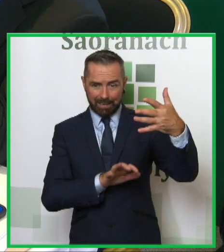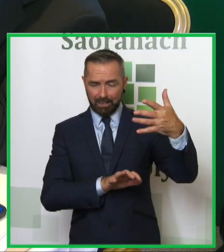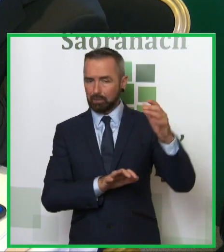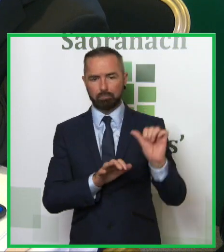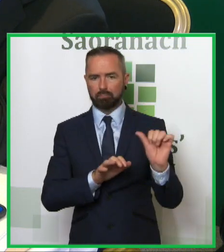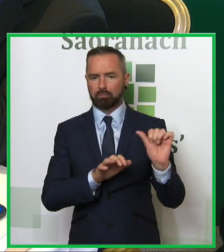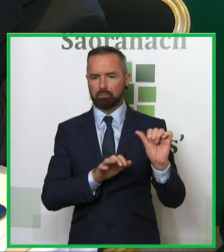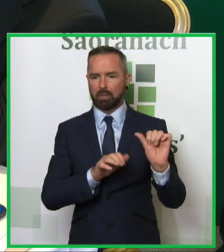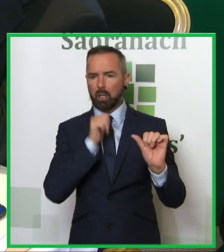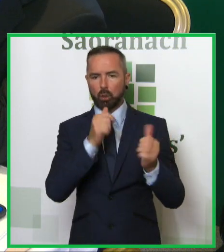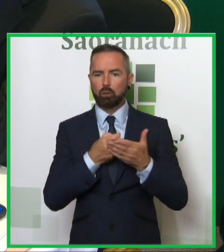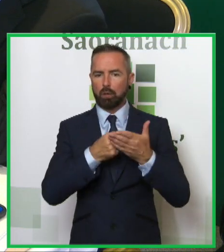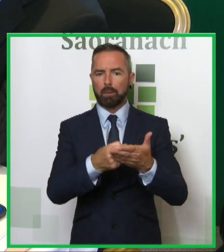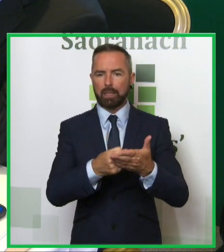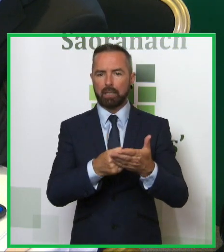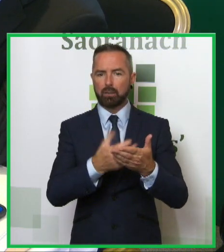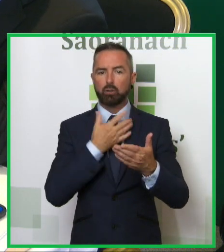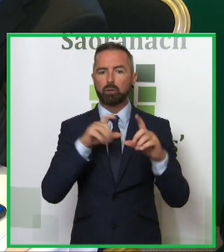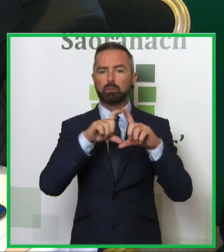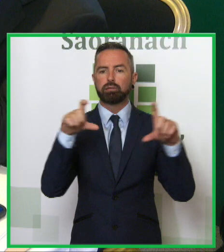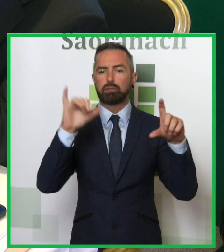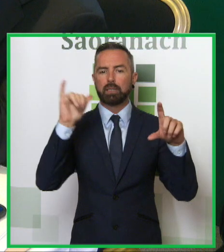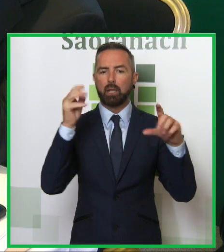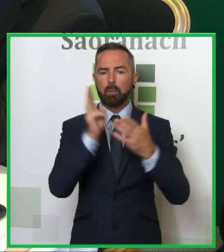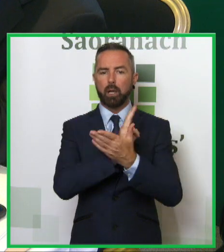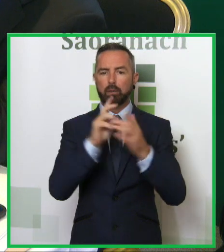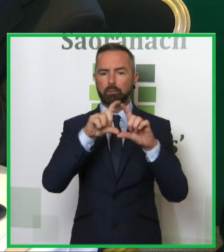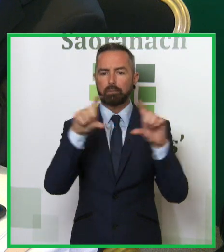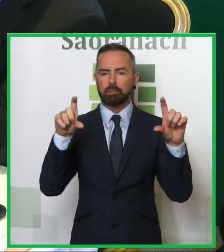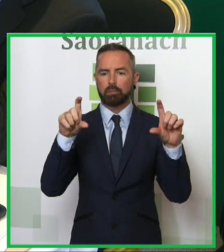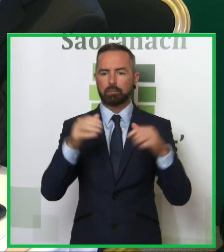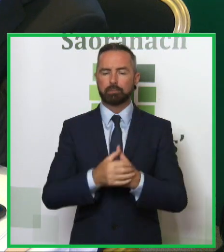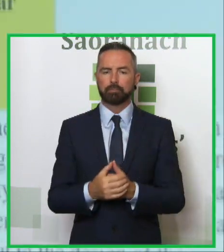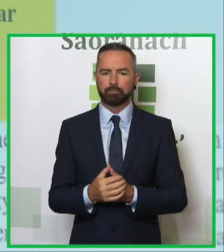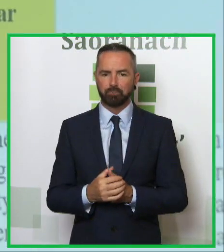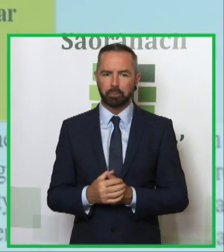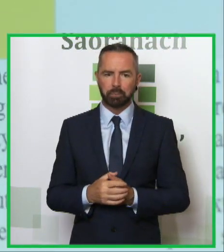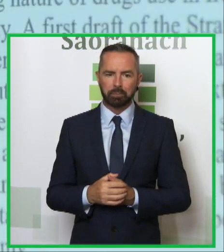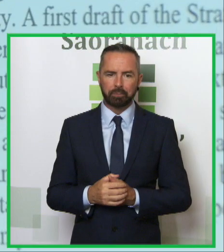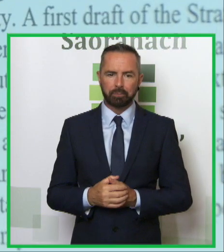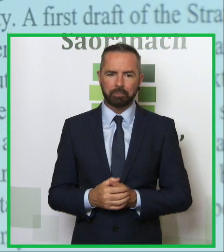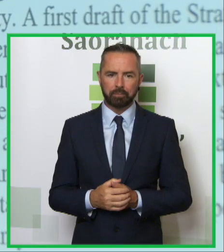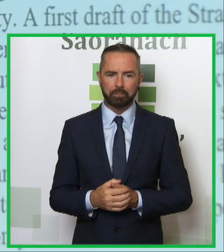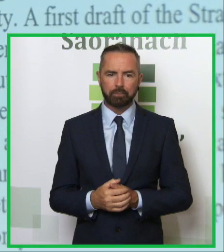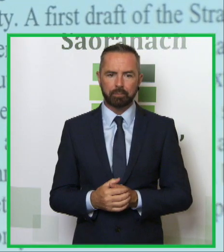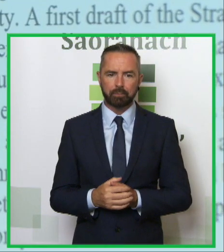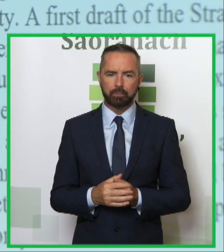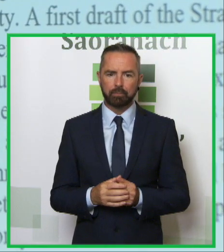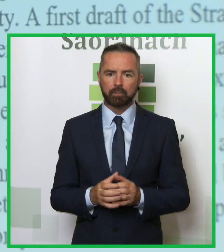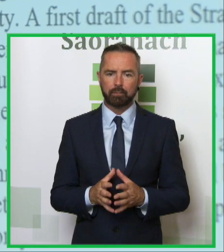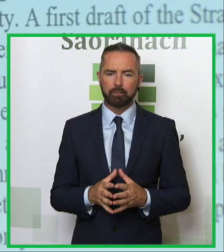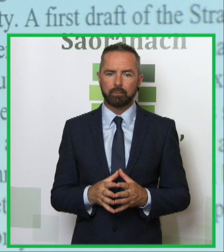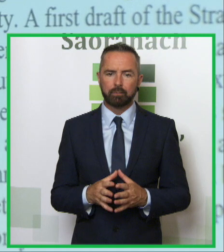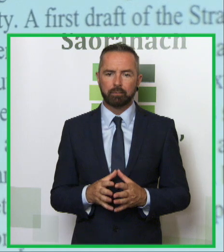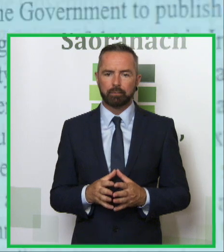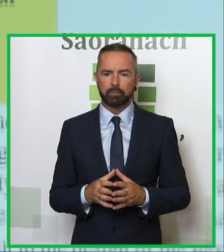just accompanying narrative, and we can rectify that at drafting of the report stage. So unless there's something glaringly wrong with it that you want to